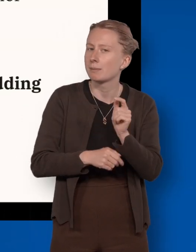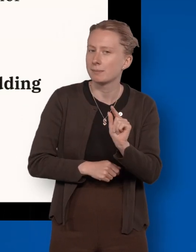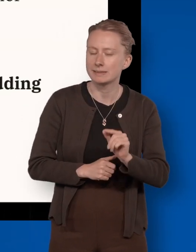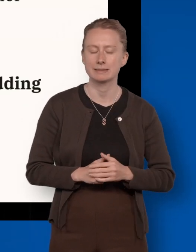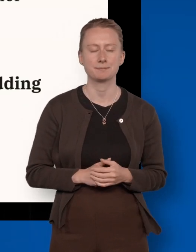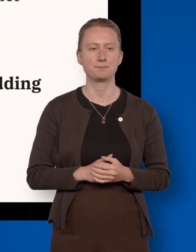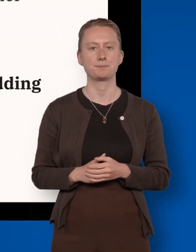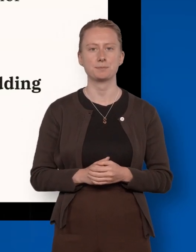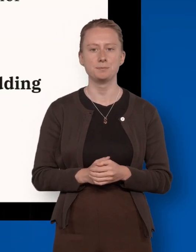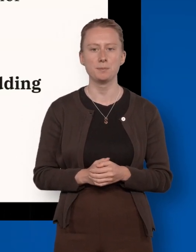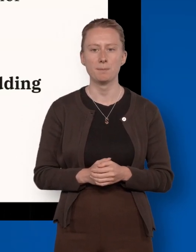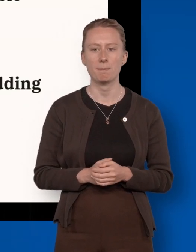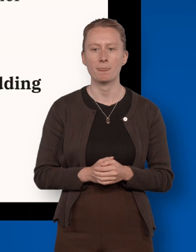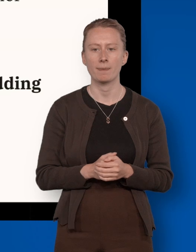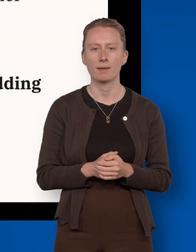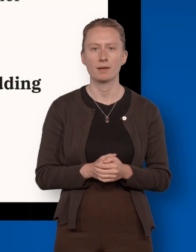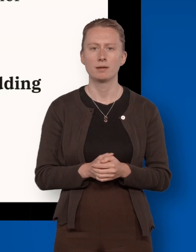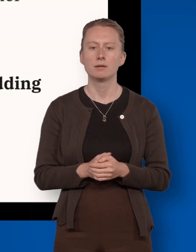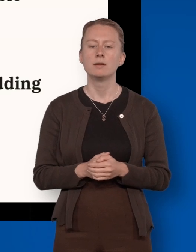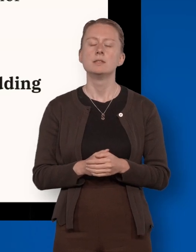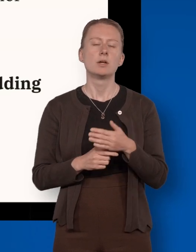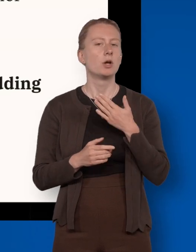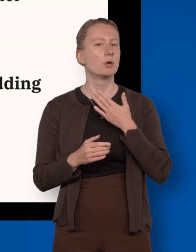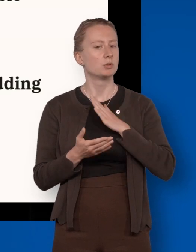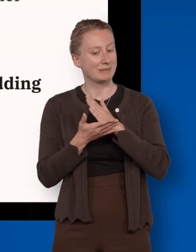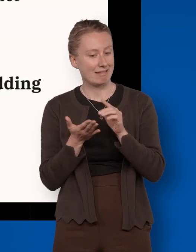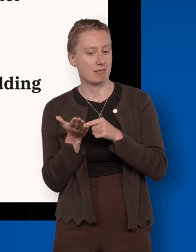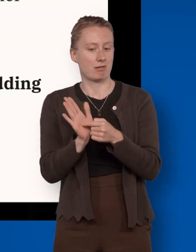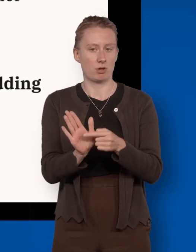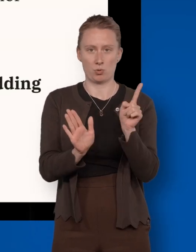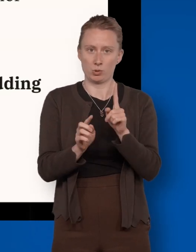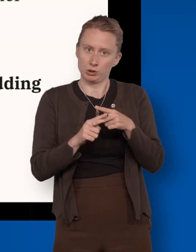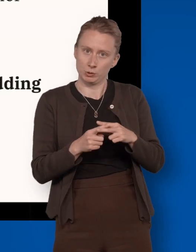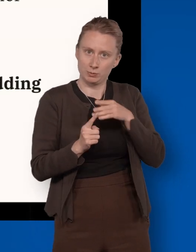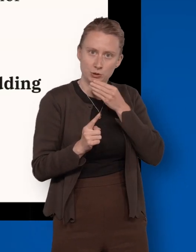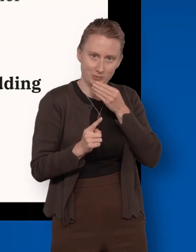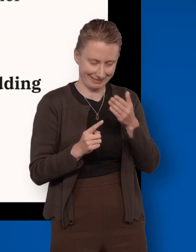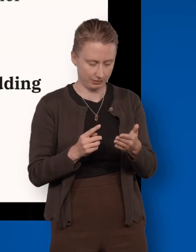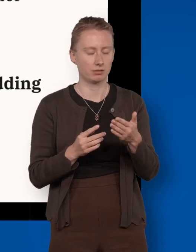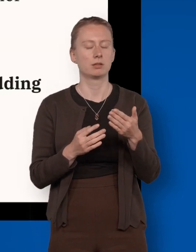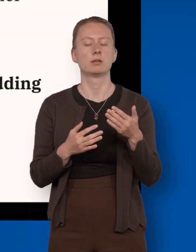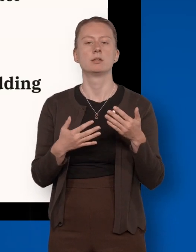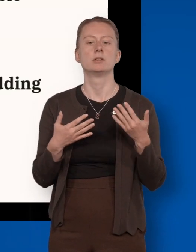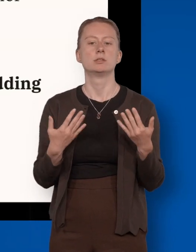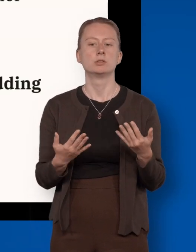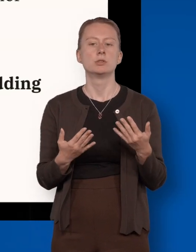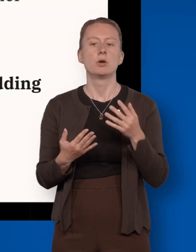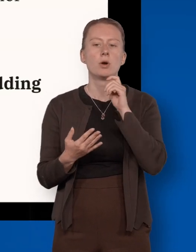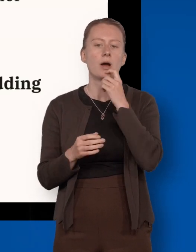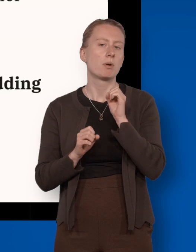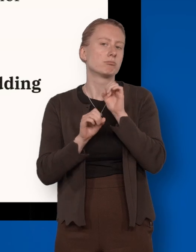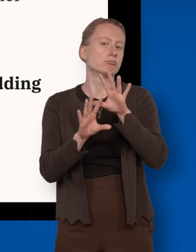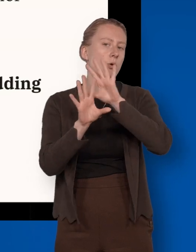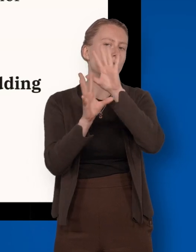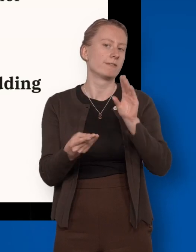of make it clear what tools we're using, basically, but for that I'll just give an overview of what Scribe entails.